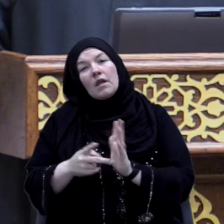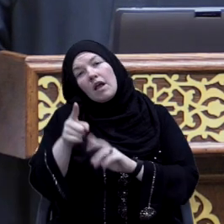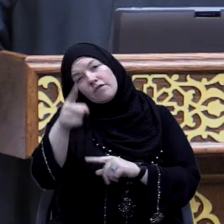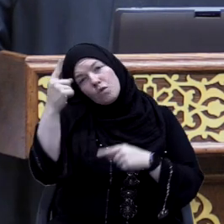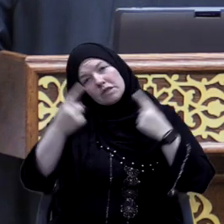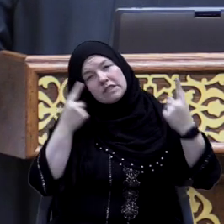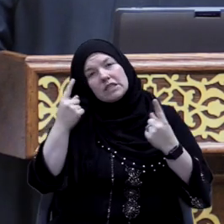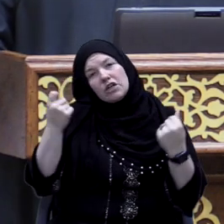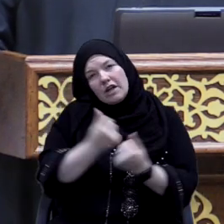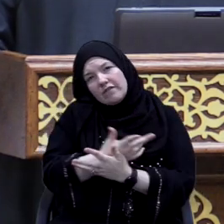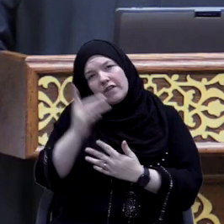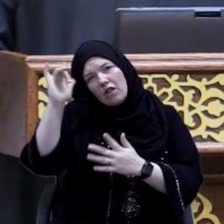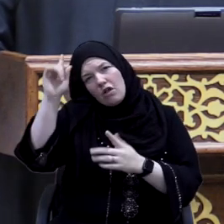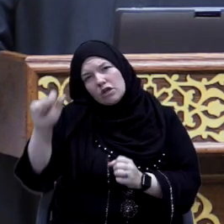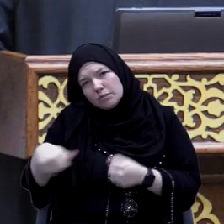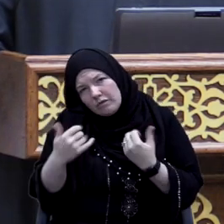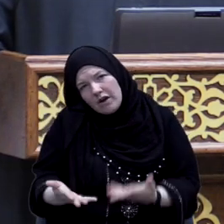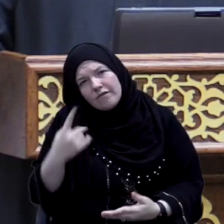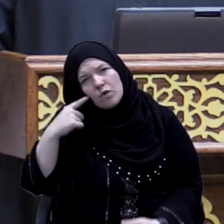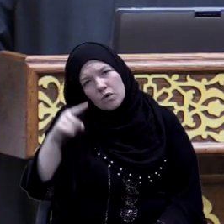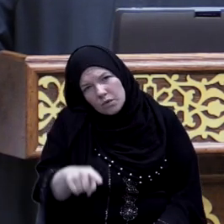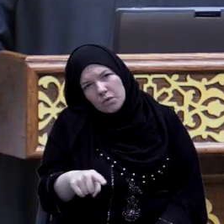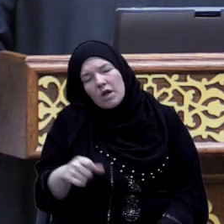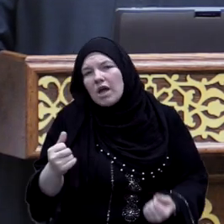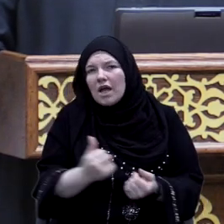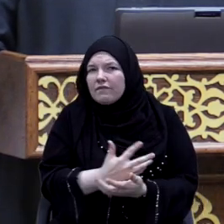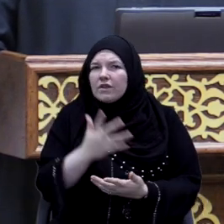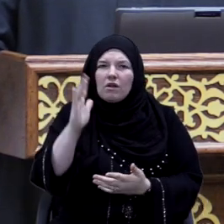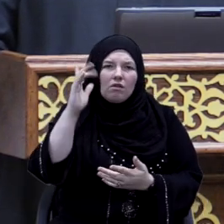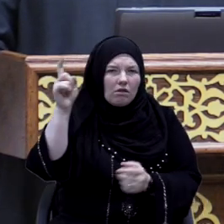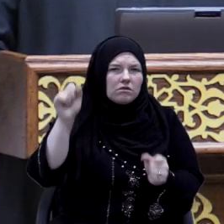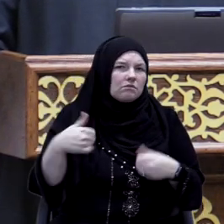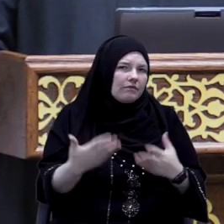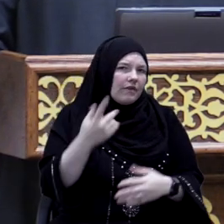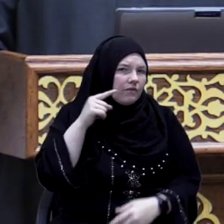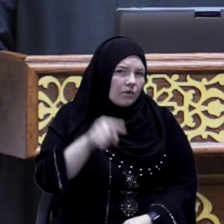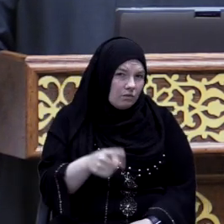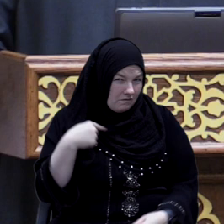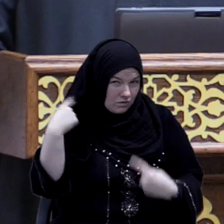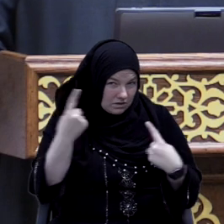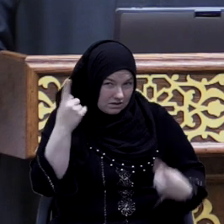rizq, the provisions that Allah has given you?